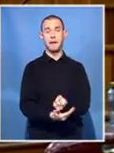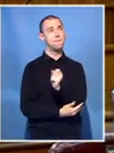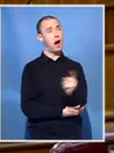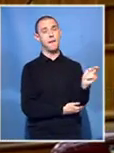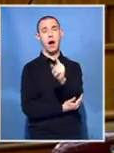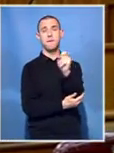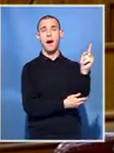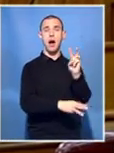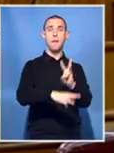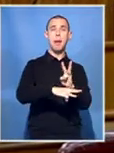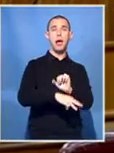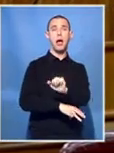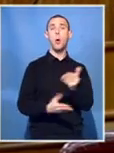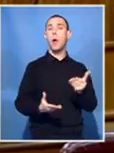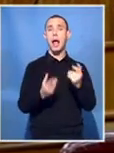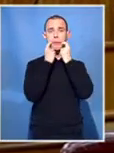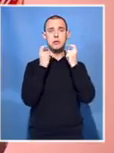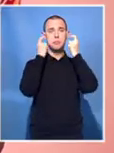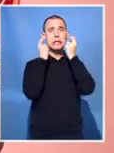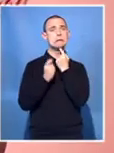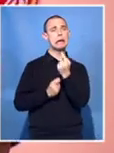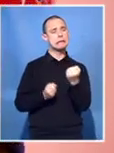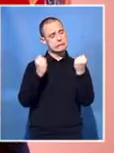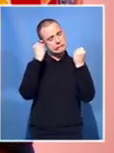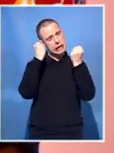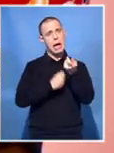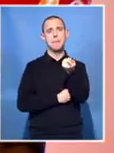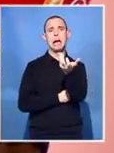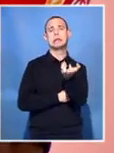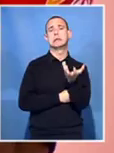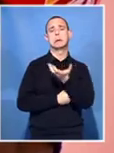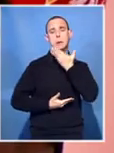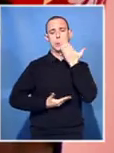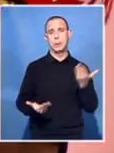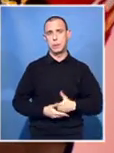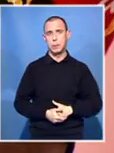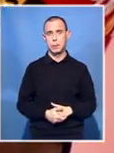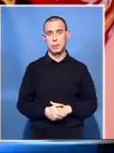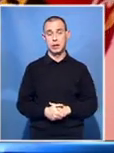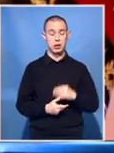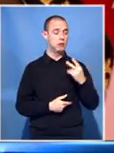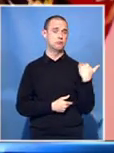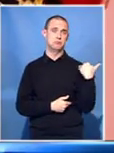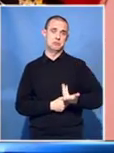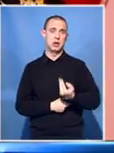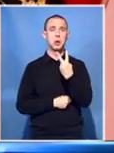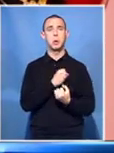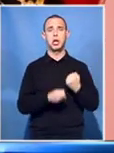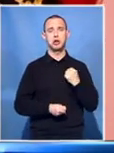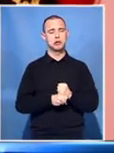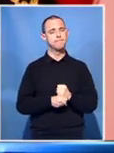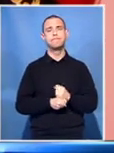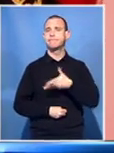says they've been struggling since his death. 2 years on, the pain has not